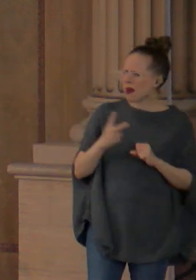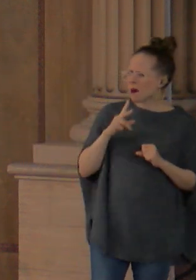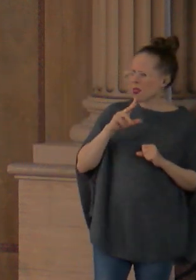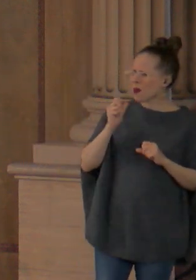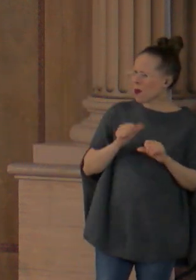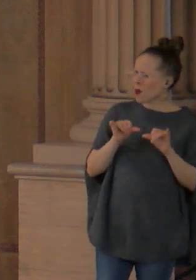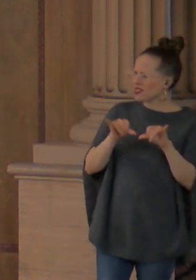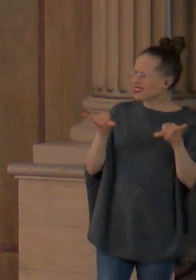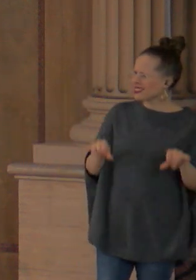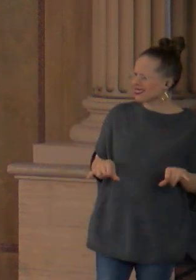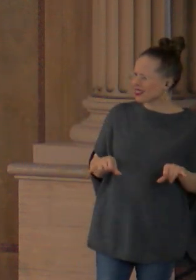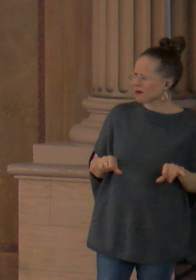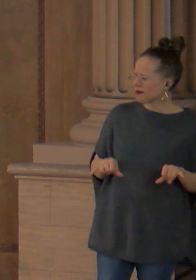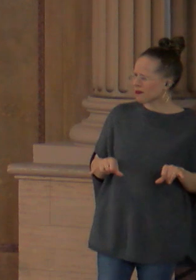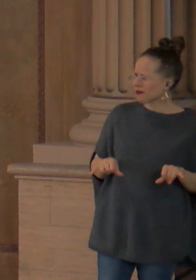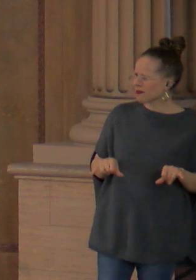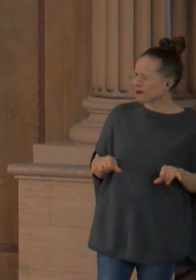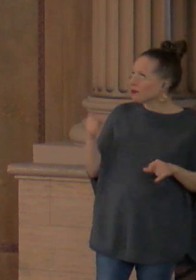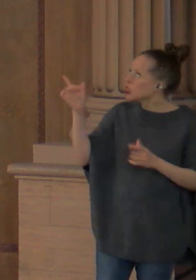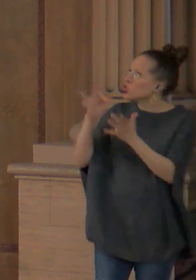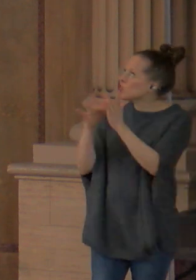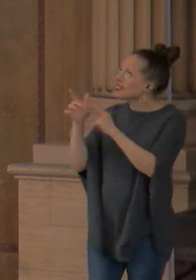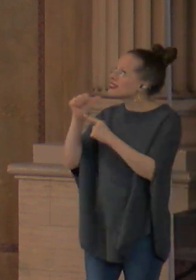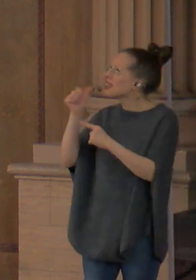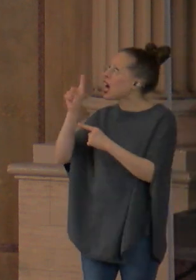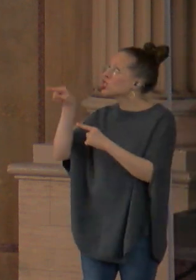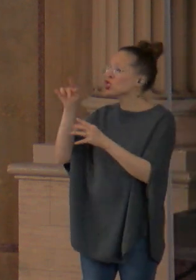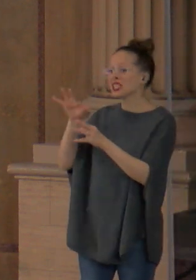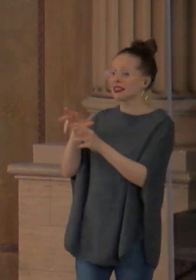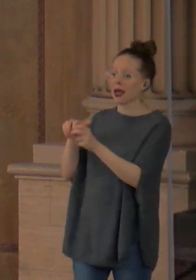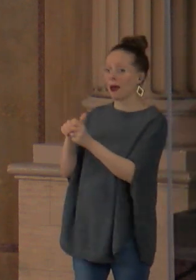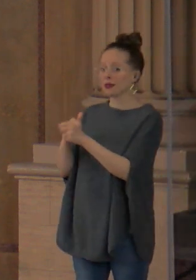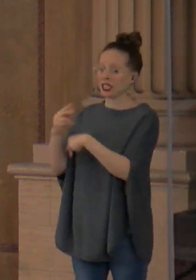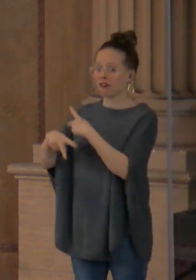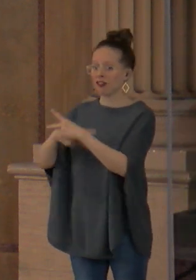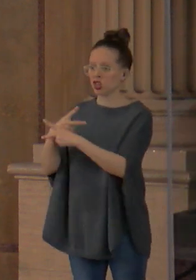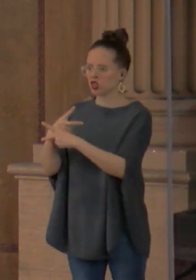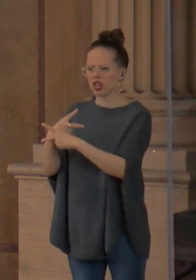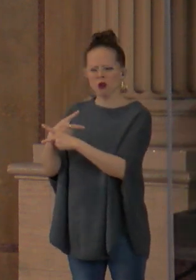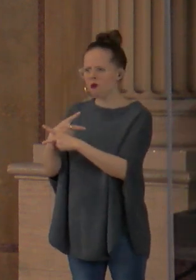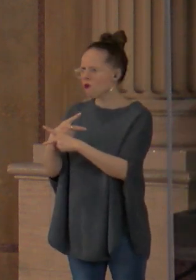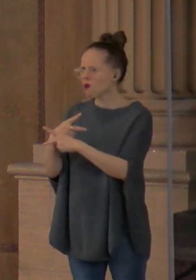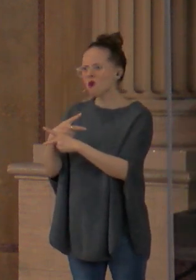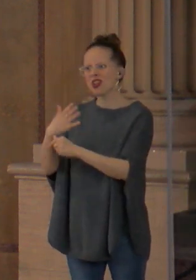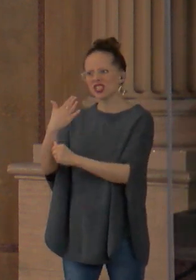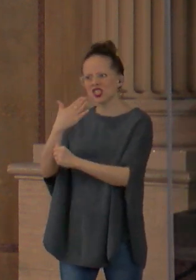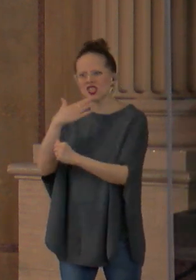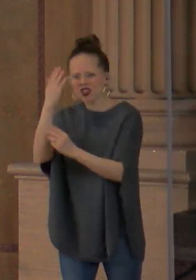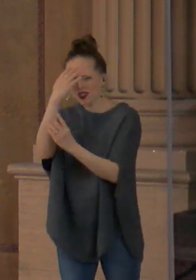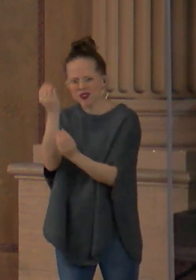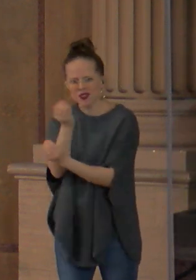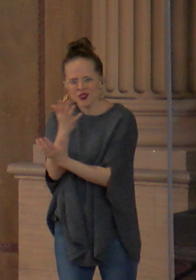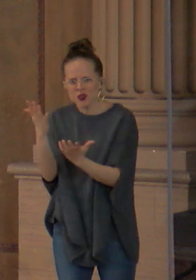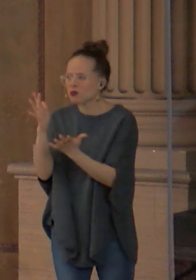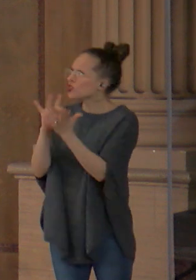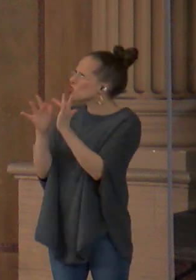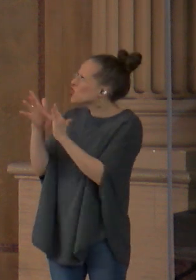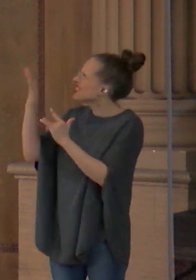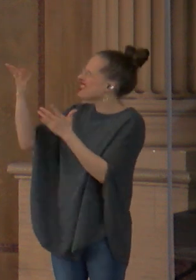just an upgraded version of all these things we will do. It's good news. It's the good news that Jesus has done it.